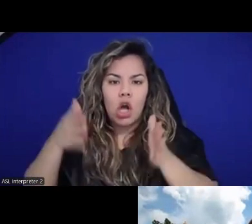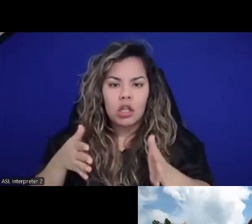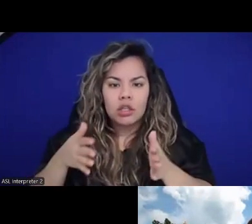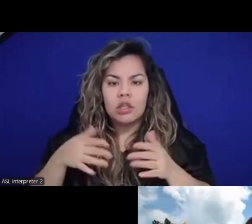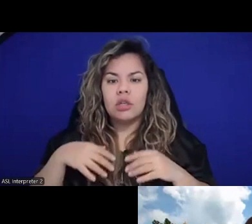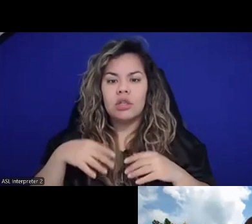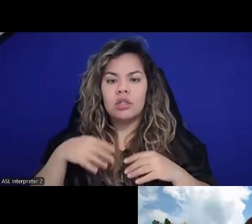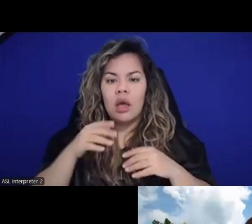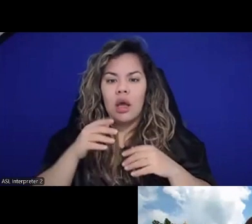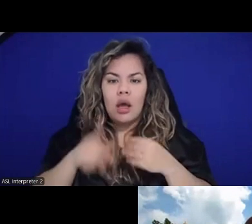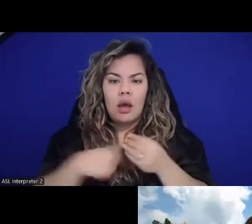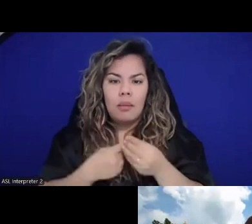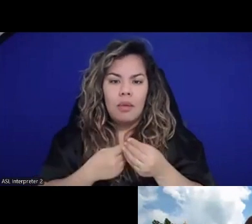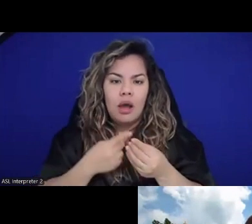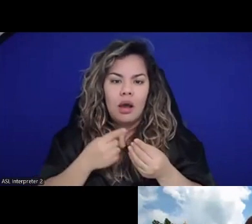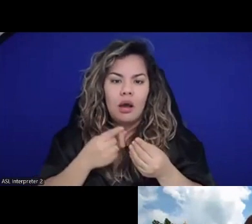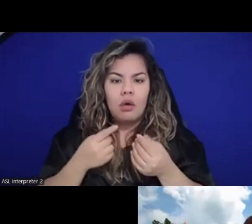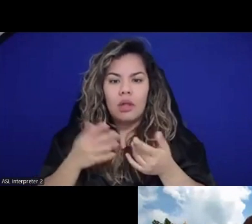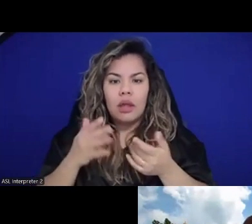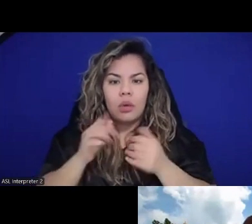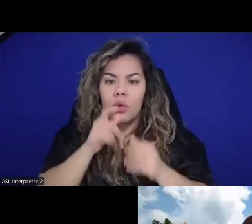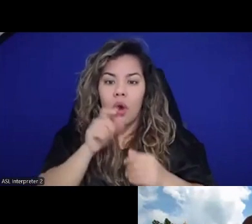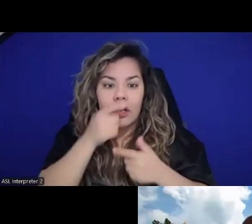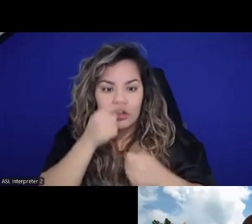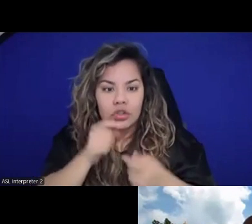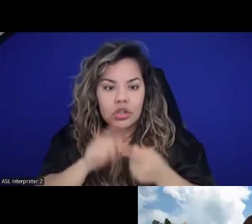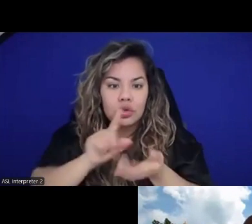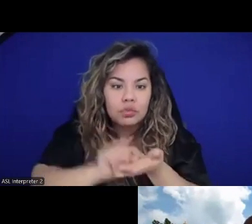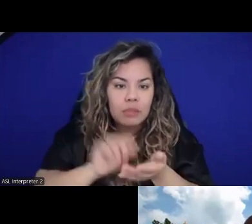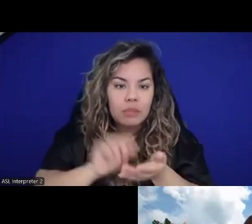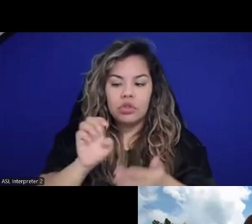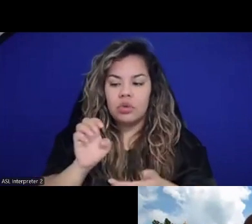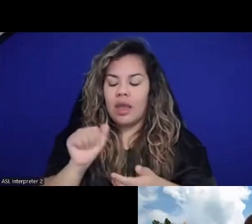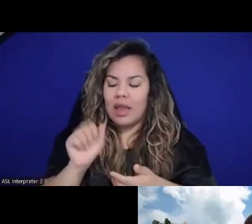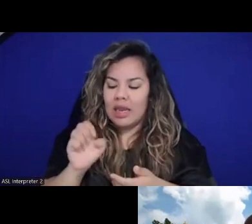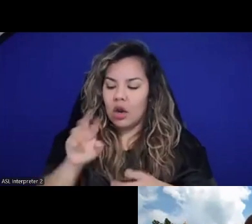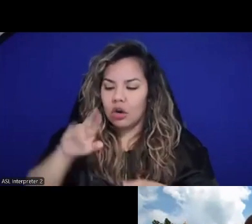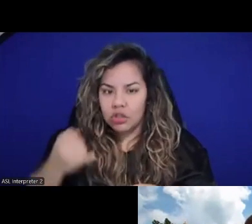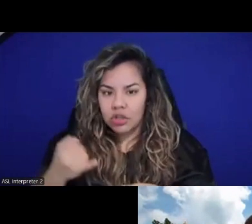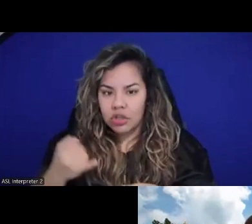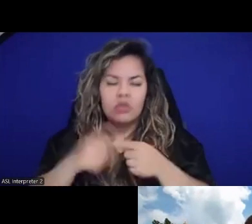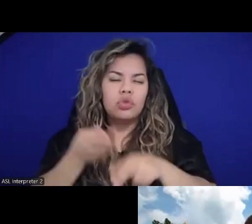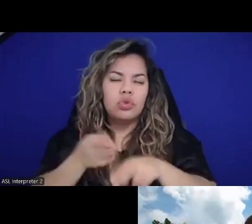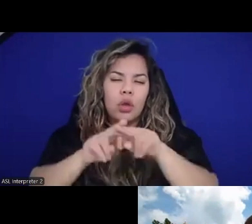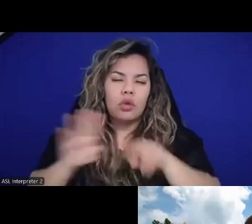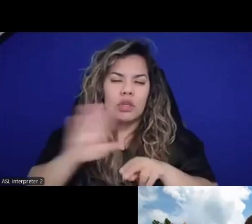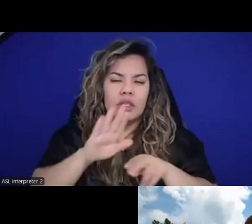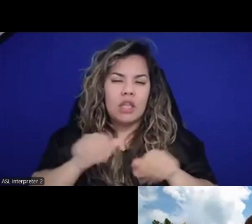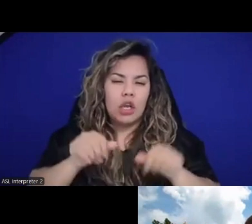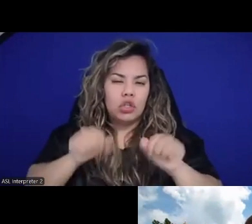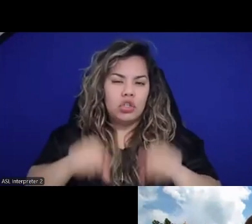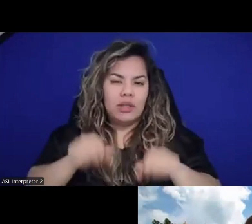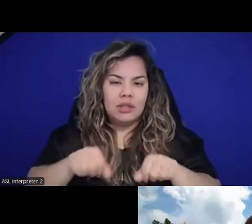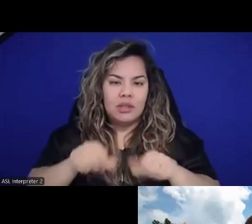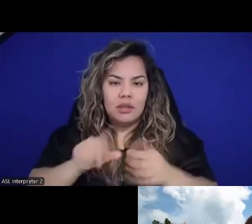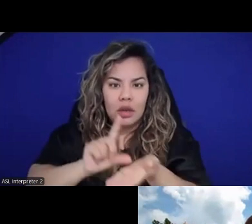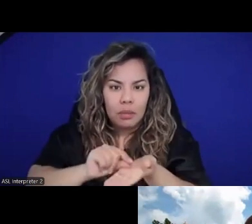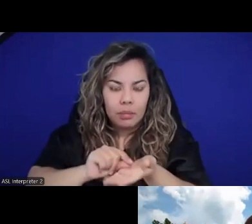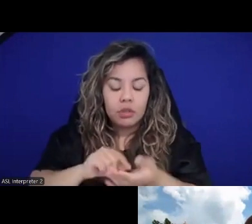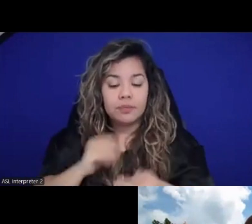and increase their chance to get accepted. So, okay, so the next question